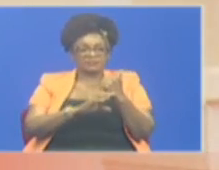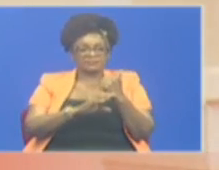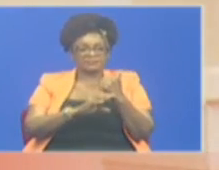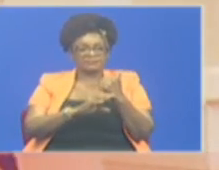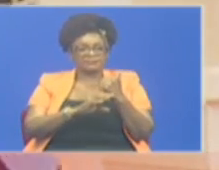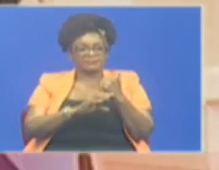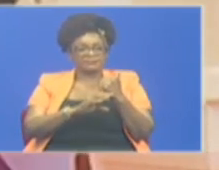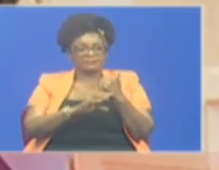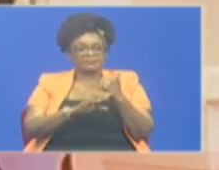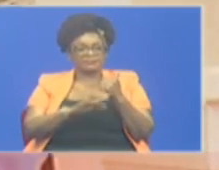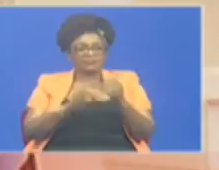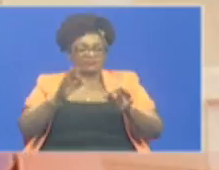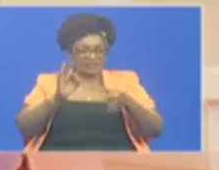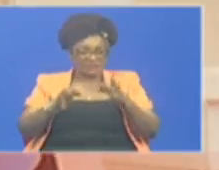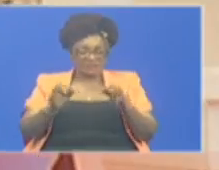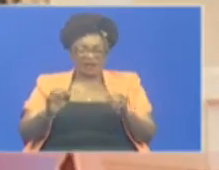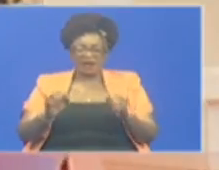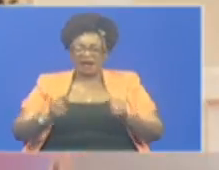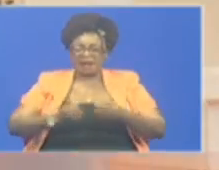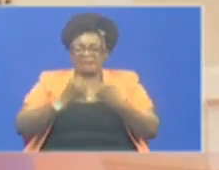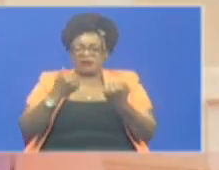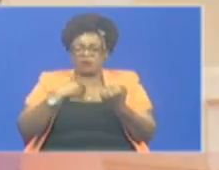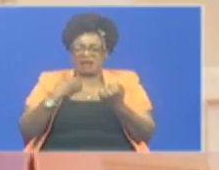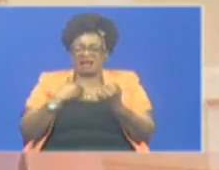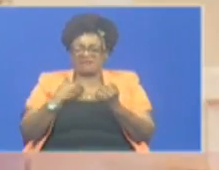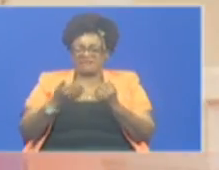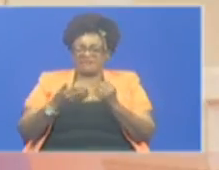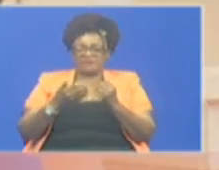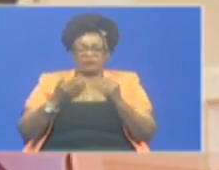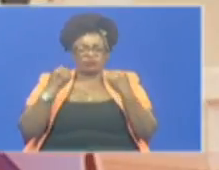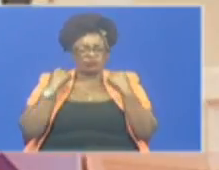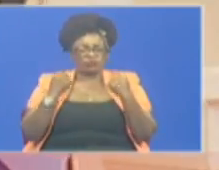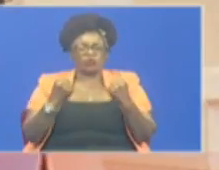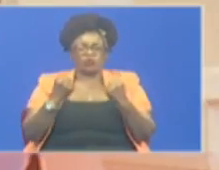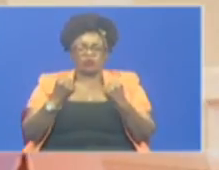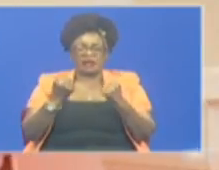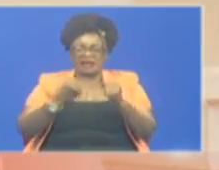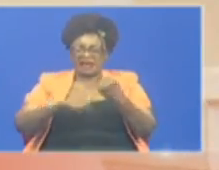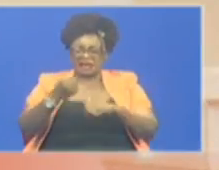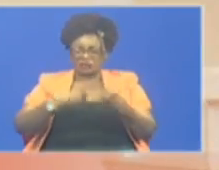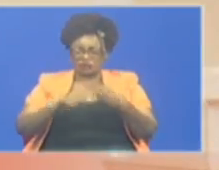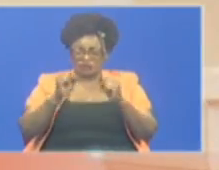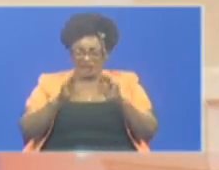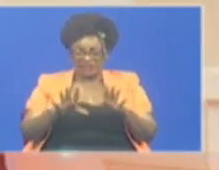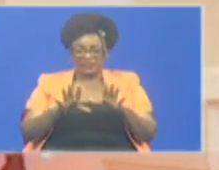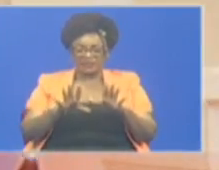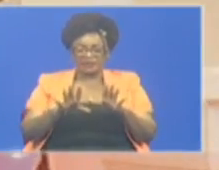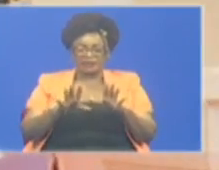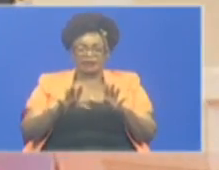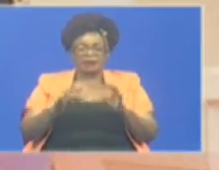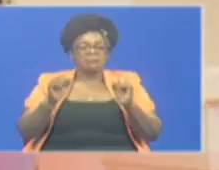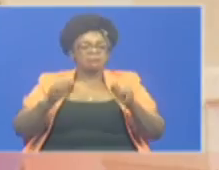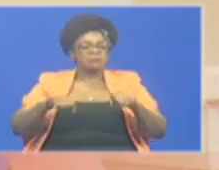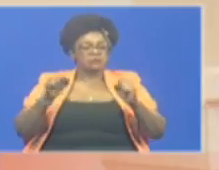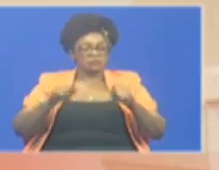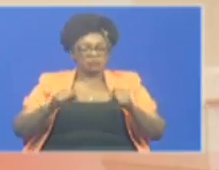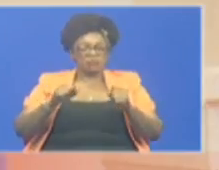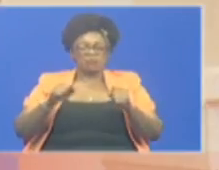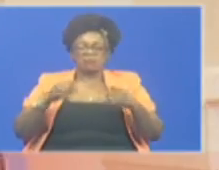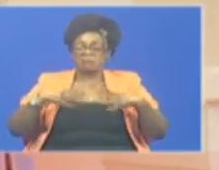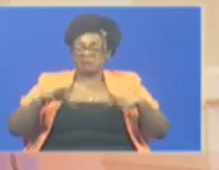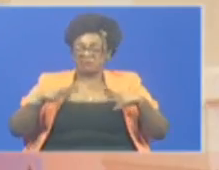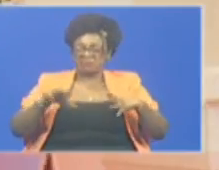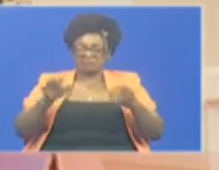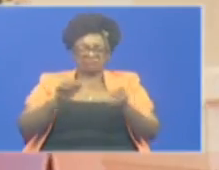If we did not take strong and immediate steps, the damage to our people's lives and our